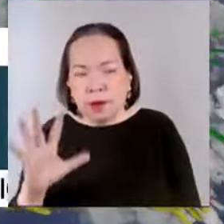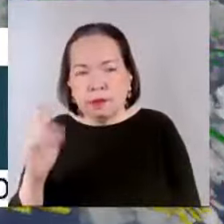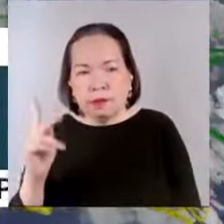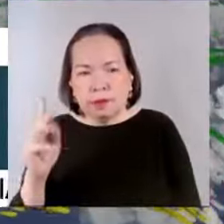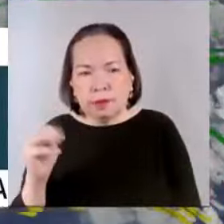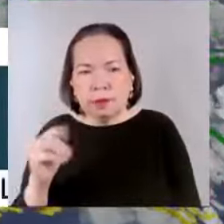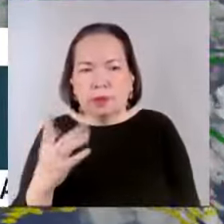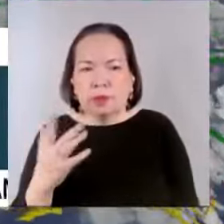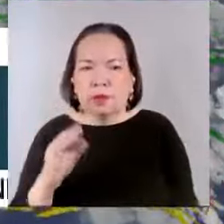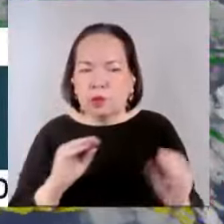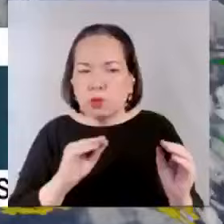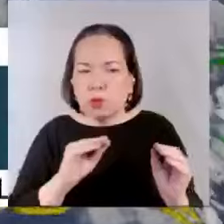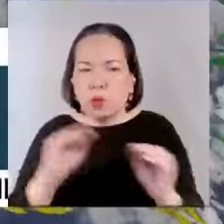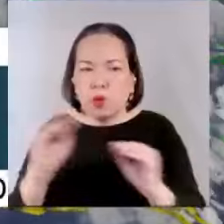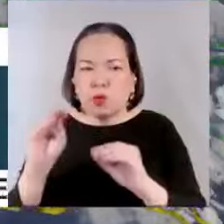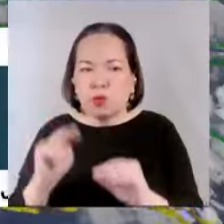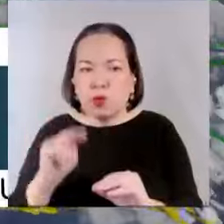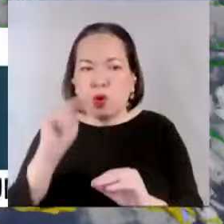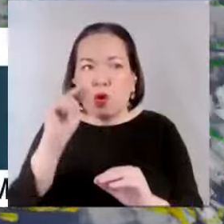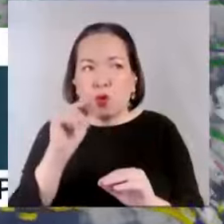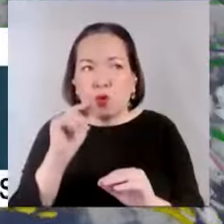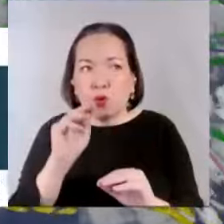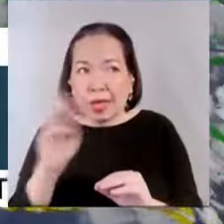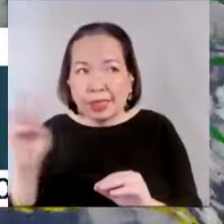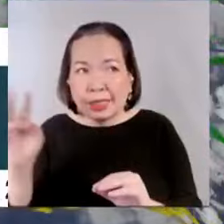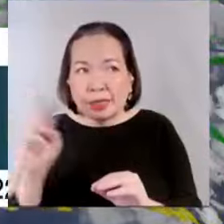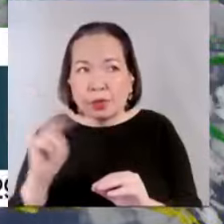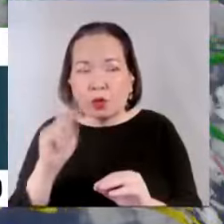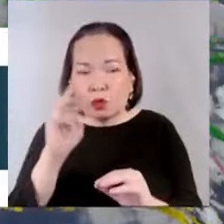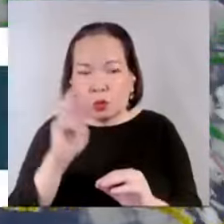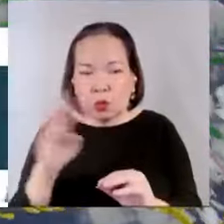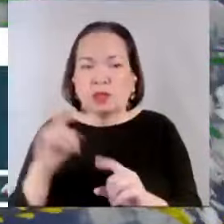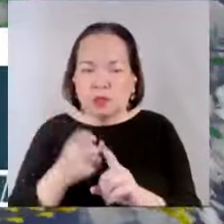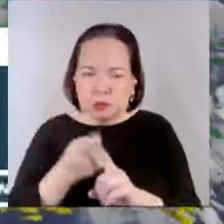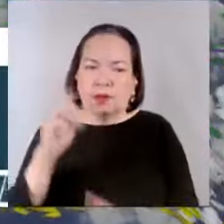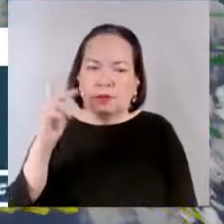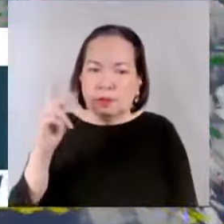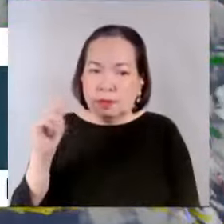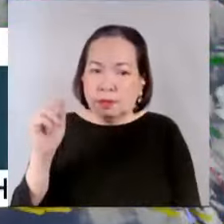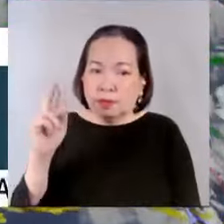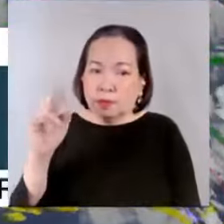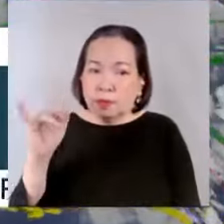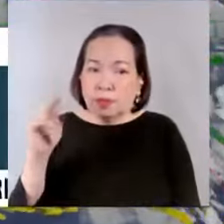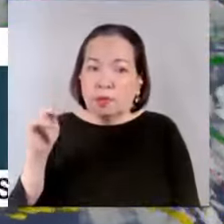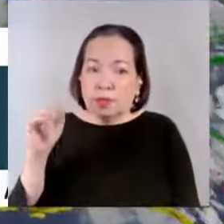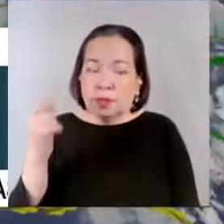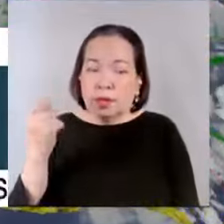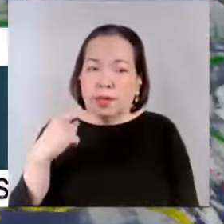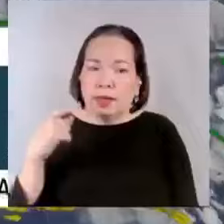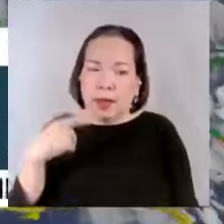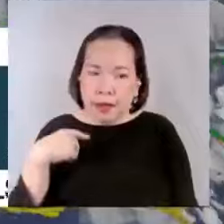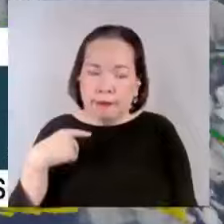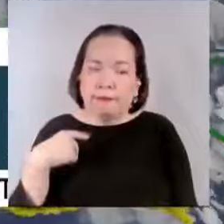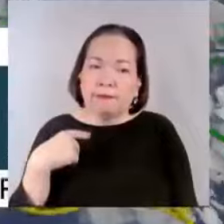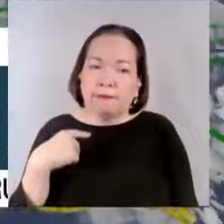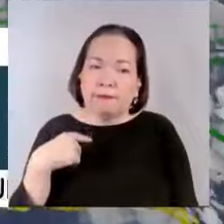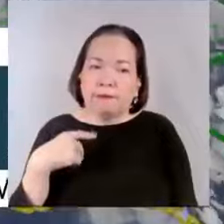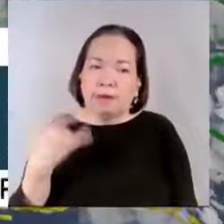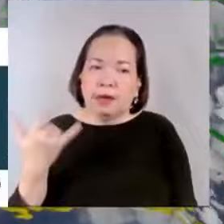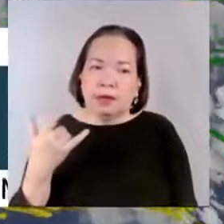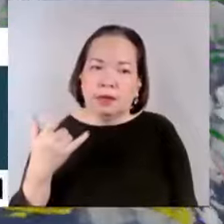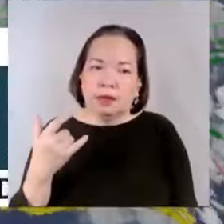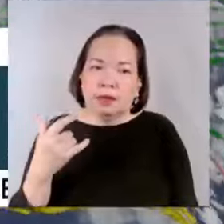15 kilometers per hour. And because of Typhoon Carina, we have a tropical cyclone wind signal number 2 raised